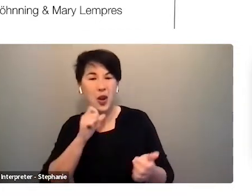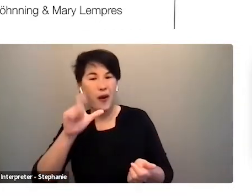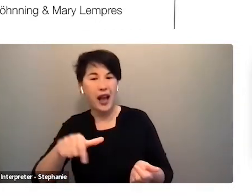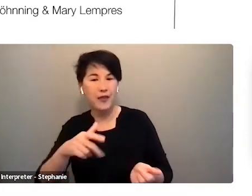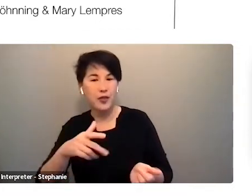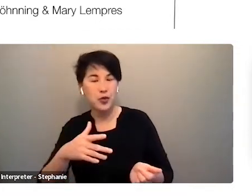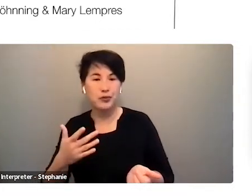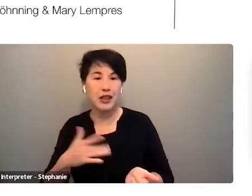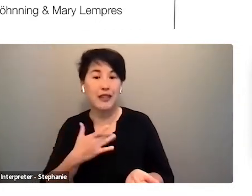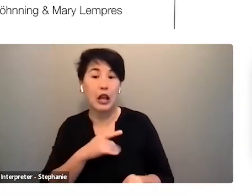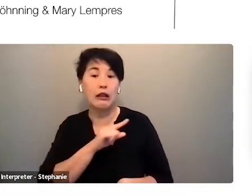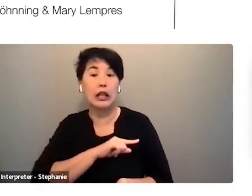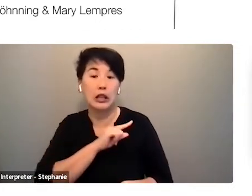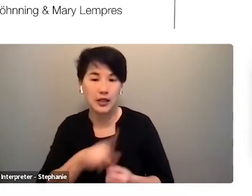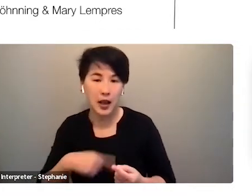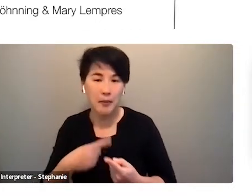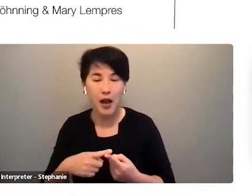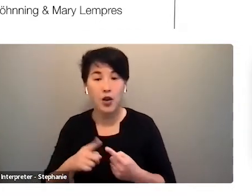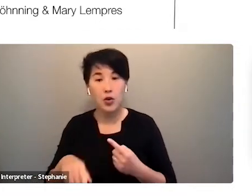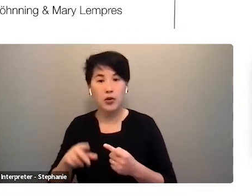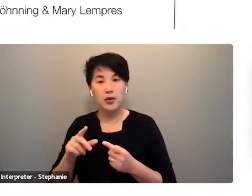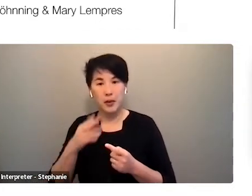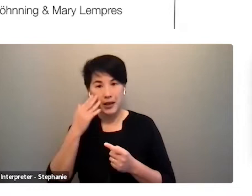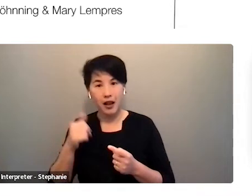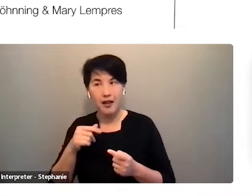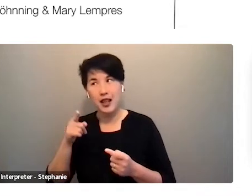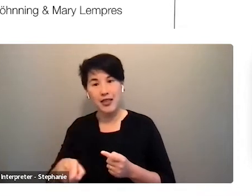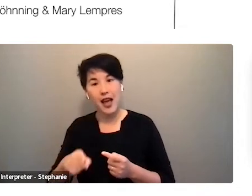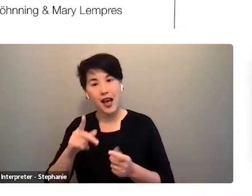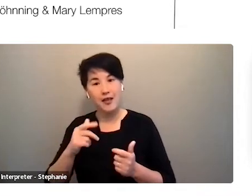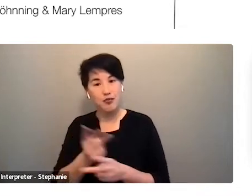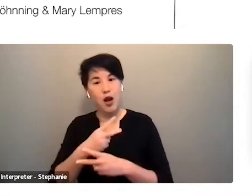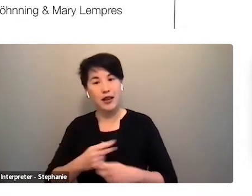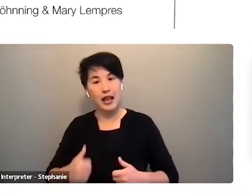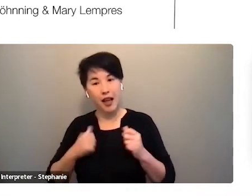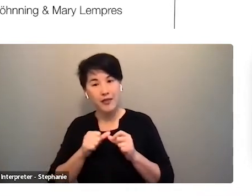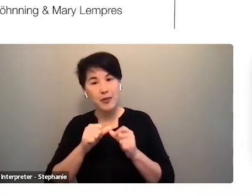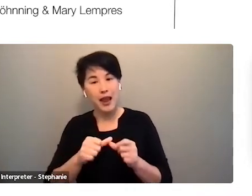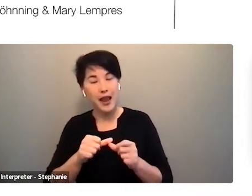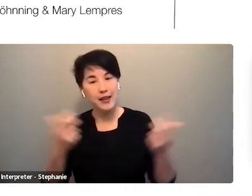feel guilty or shameful about when the product lifespan is aligned with the application.